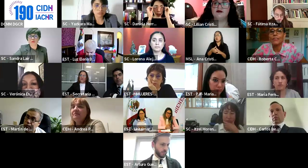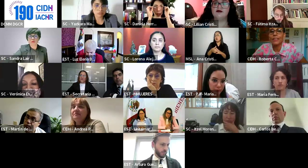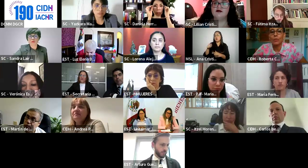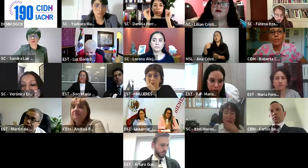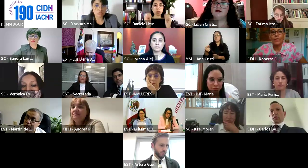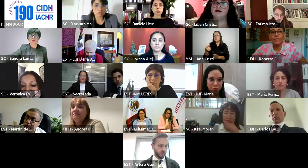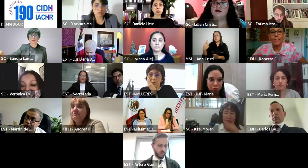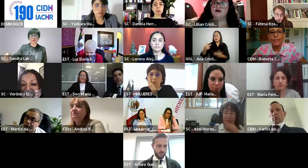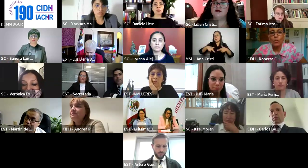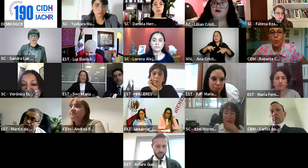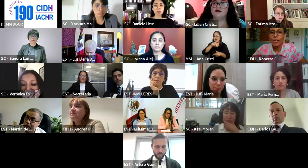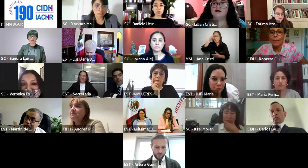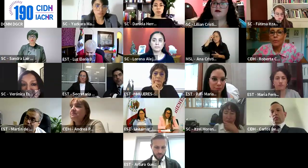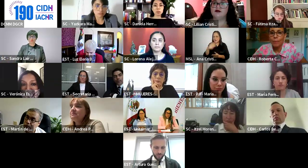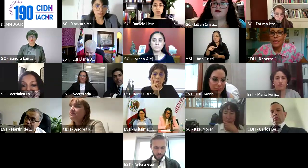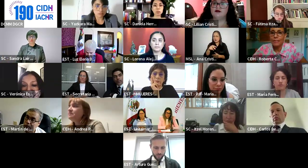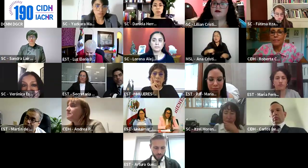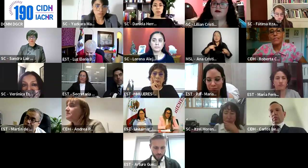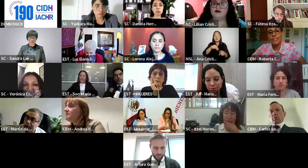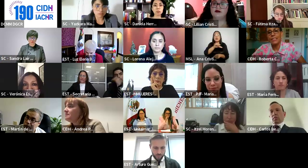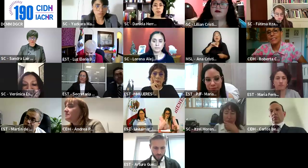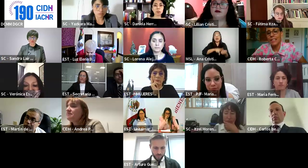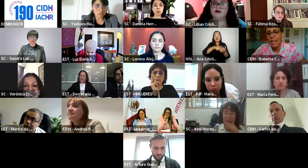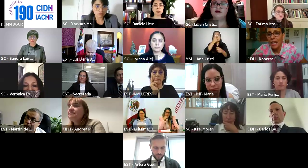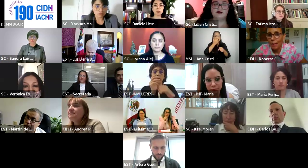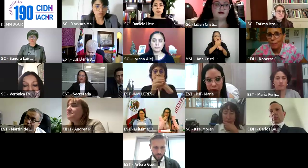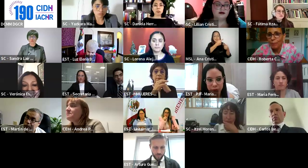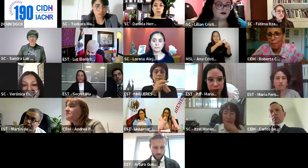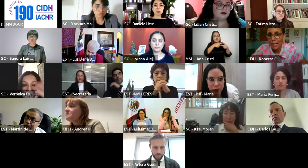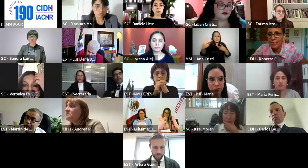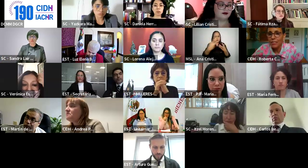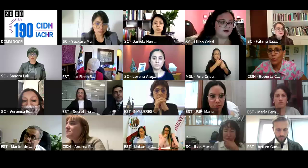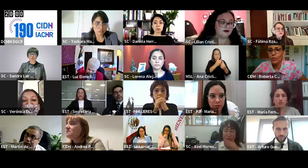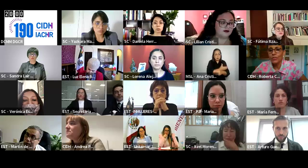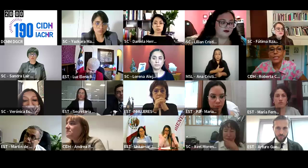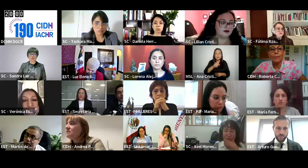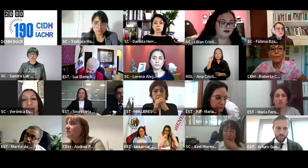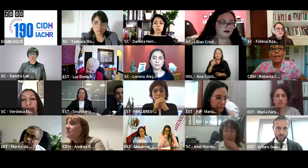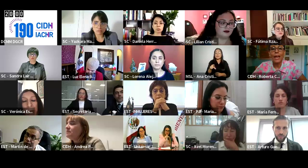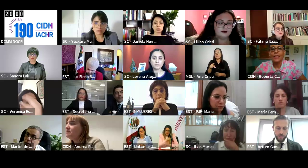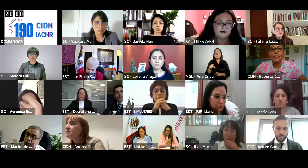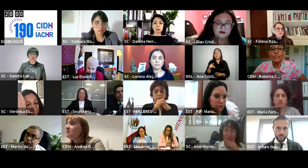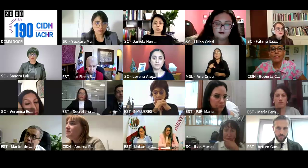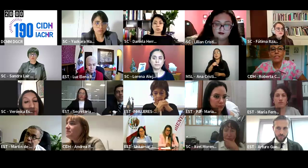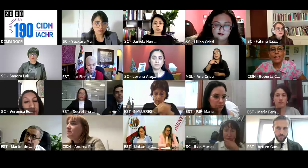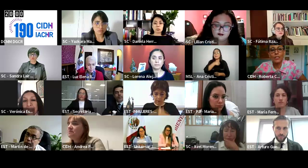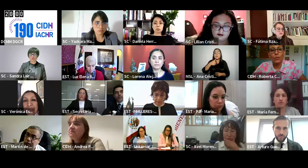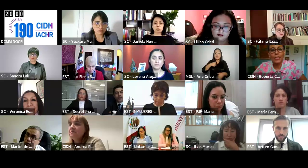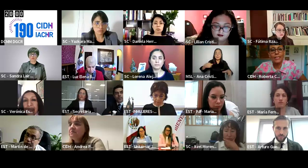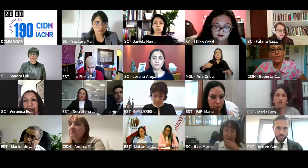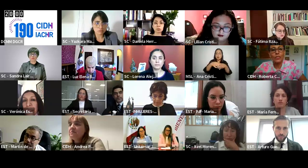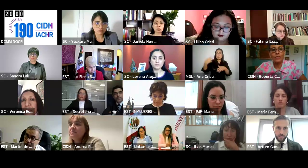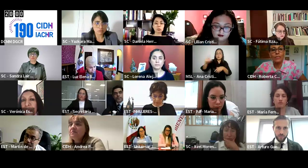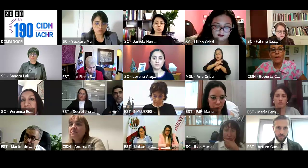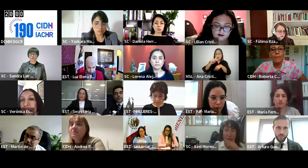of the Secretariat with us. So welcome to representatives of the states, Ambassador, you and your team, and to the civil